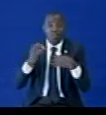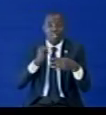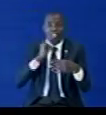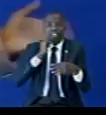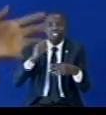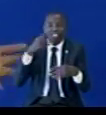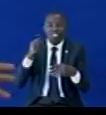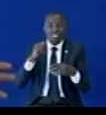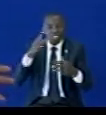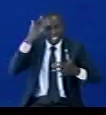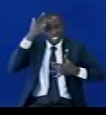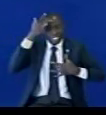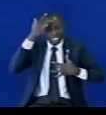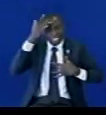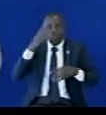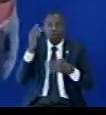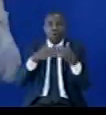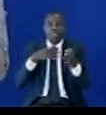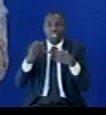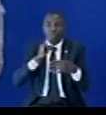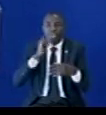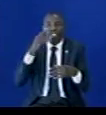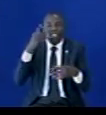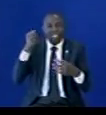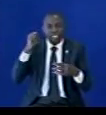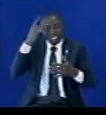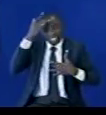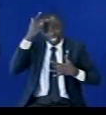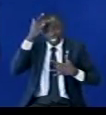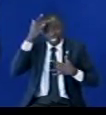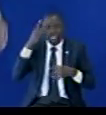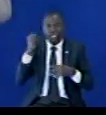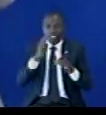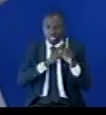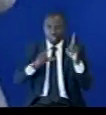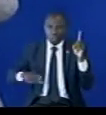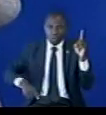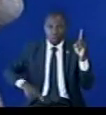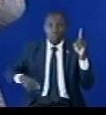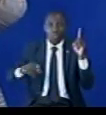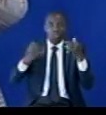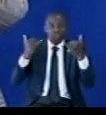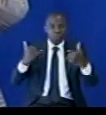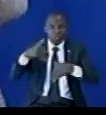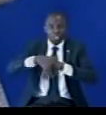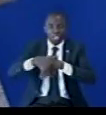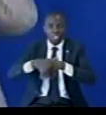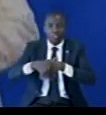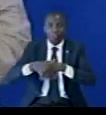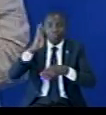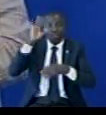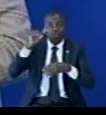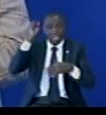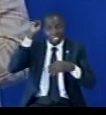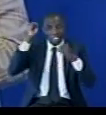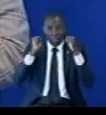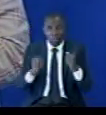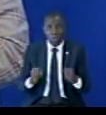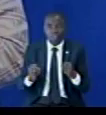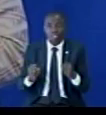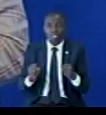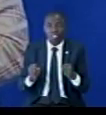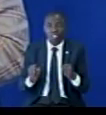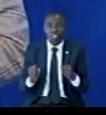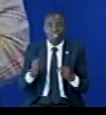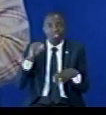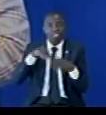ailment, whatever the disease, the Lord tonight, by his power,